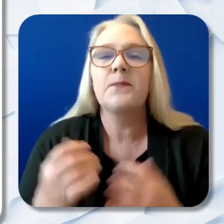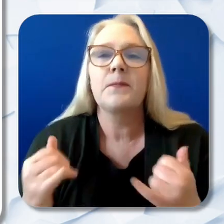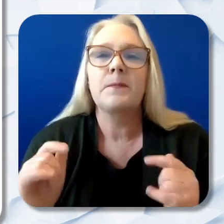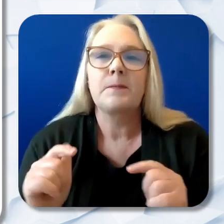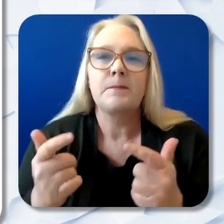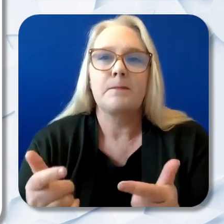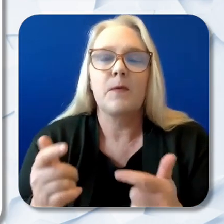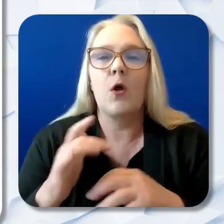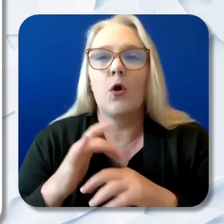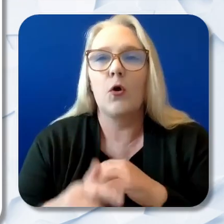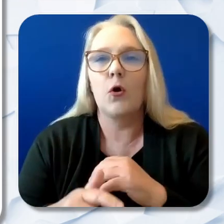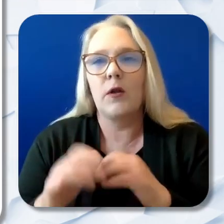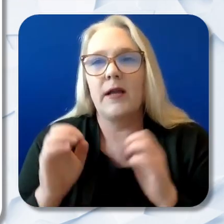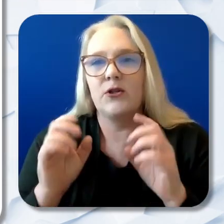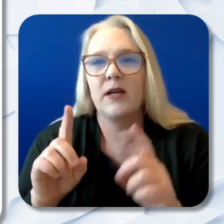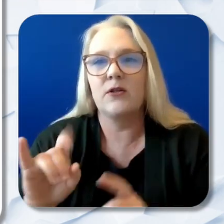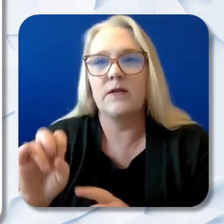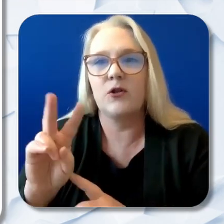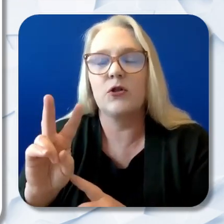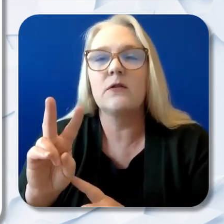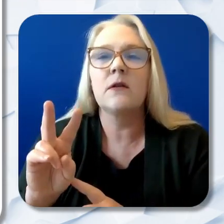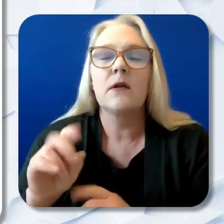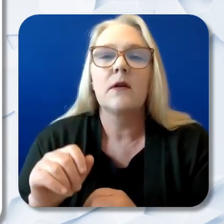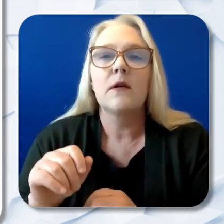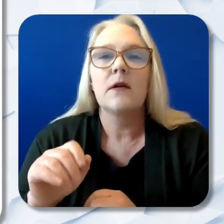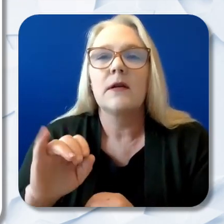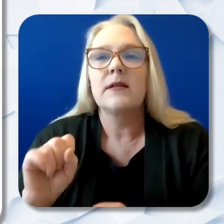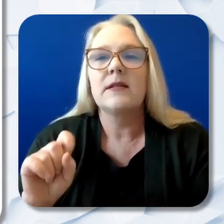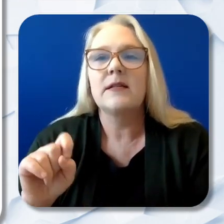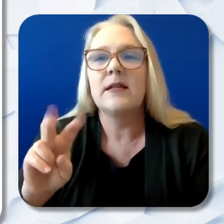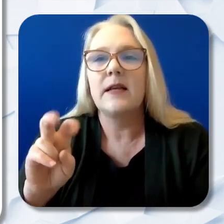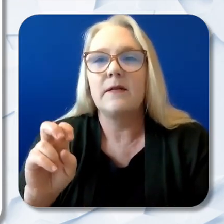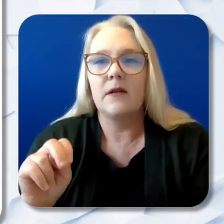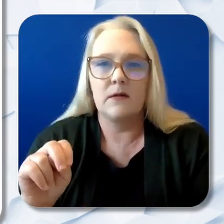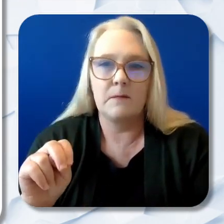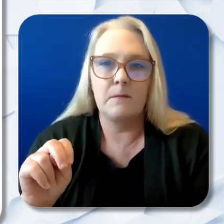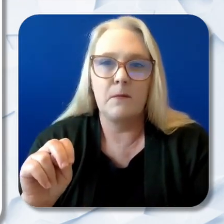Early Education Division Director, Stephen Profiter, for a brief welcome.